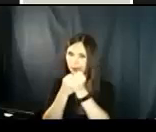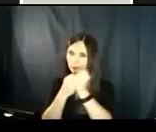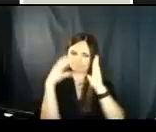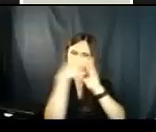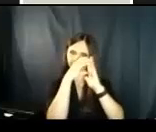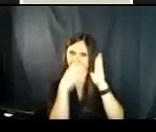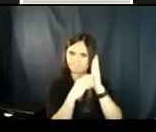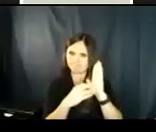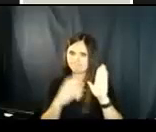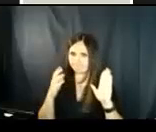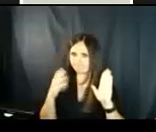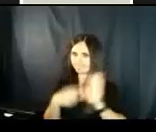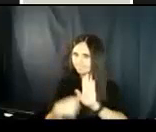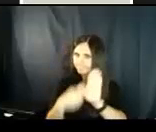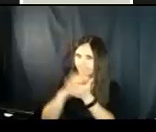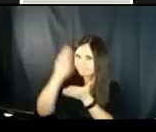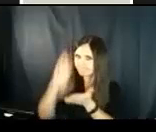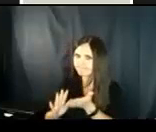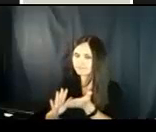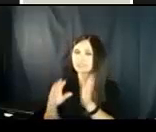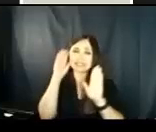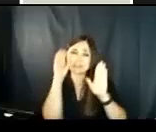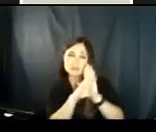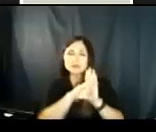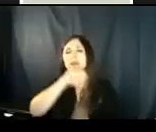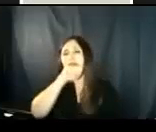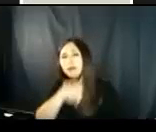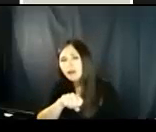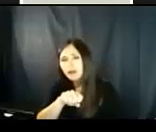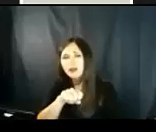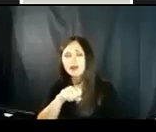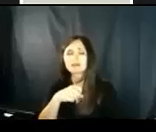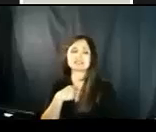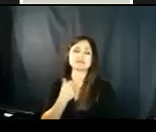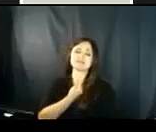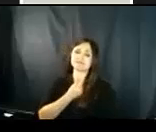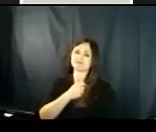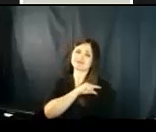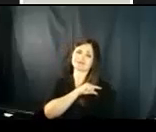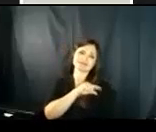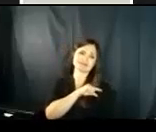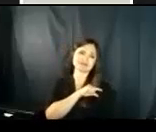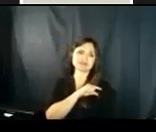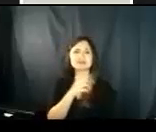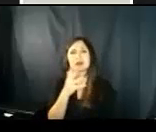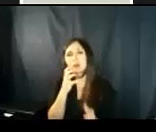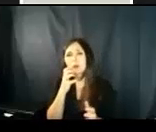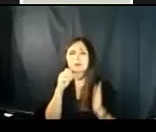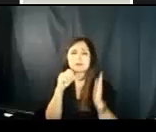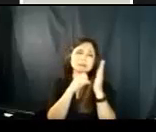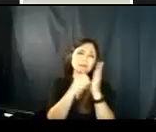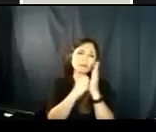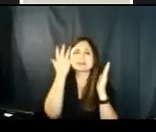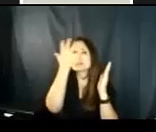for students. Images we love, and I'm guilty of these. I love my pages to look beautiful, my lessons to